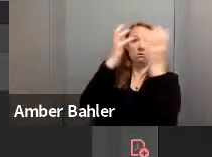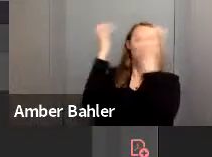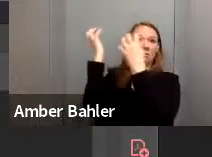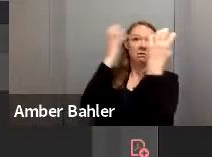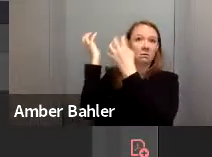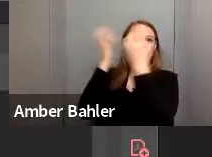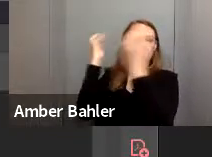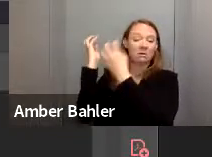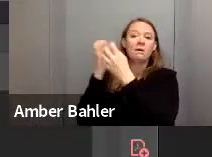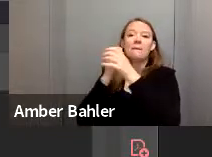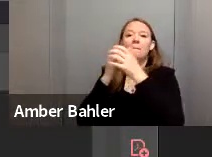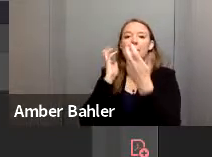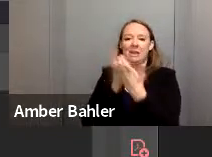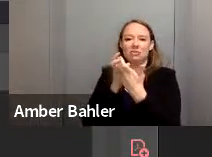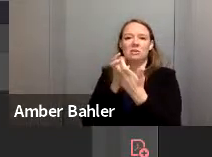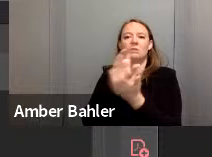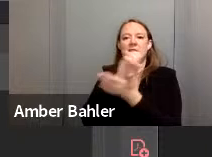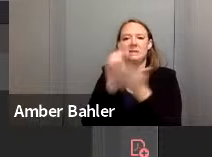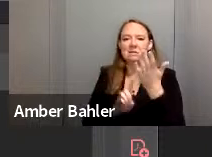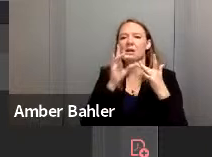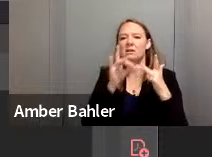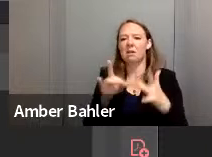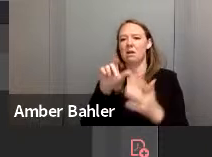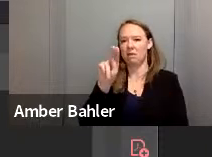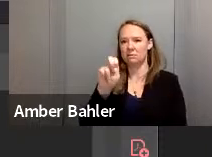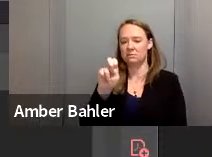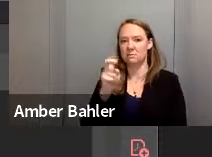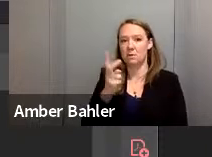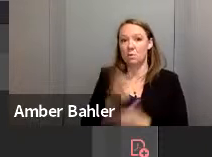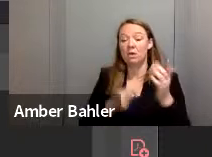The goal of this station was to